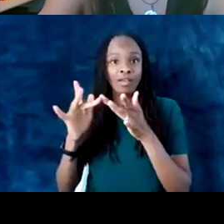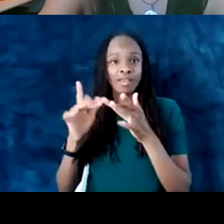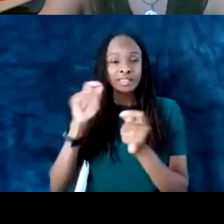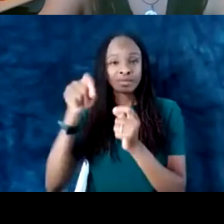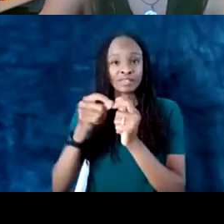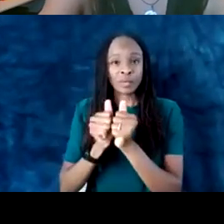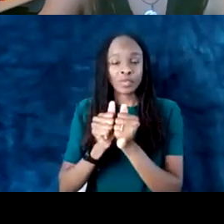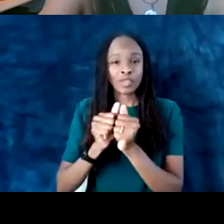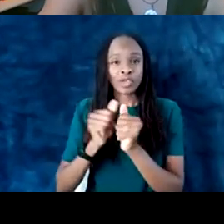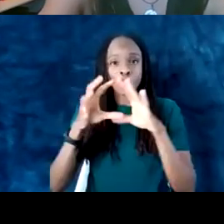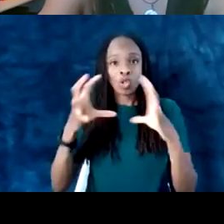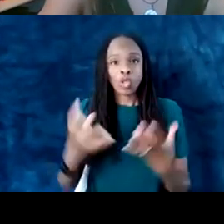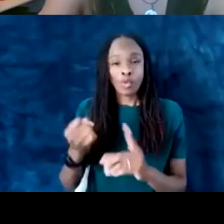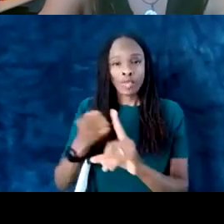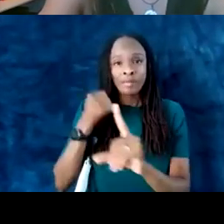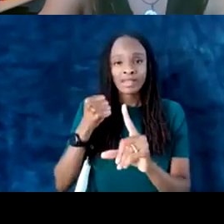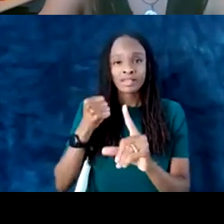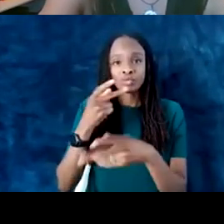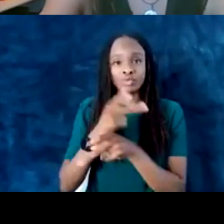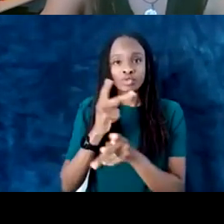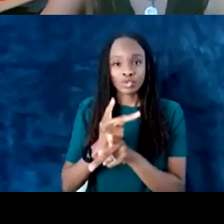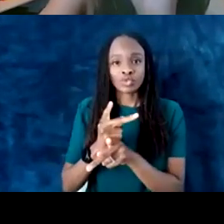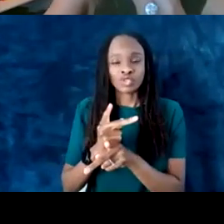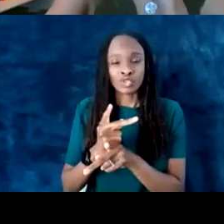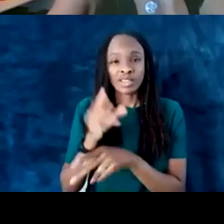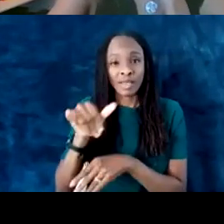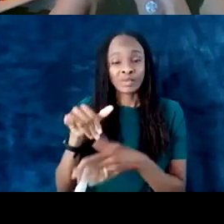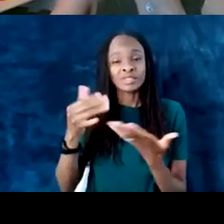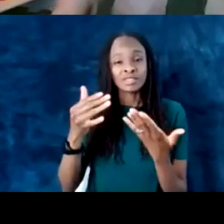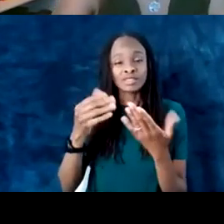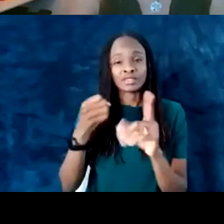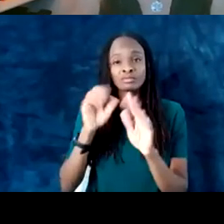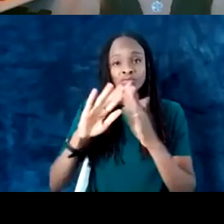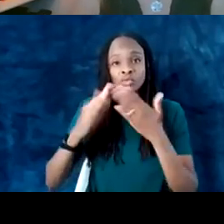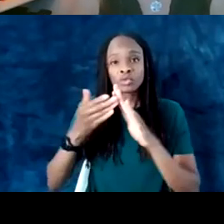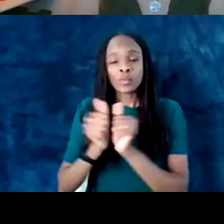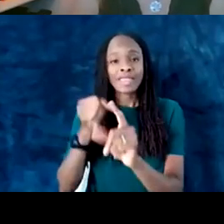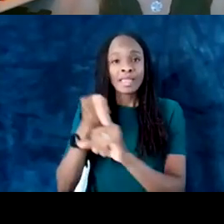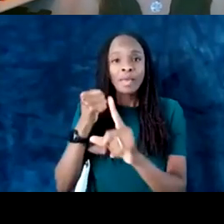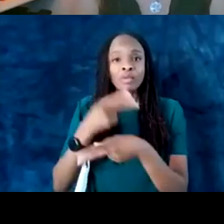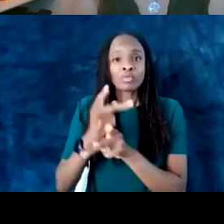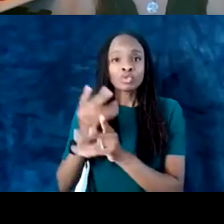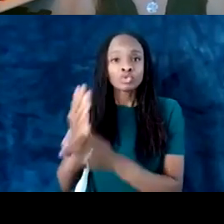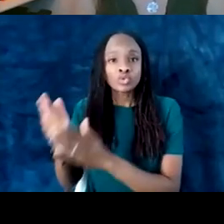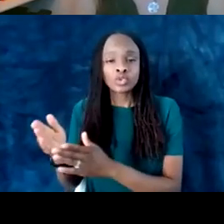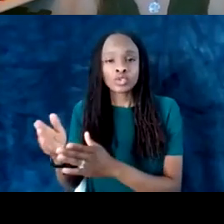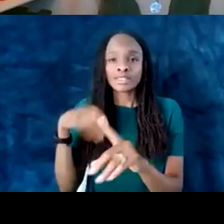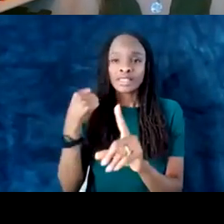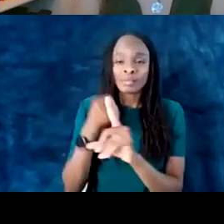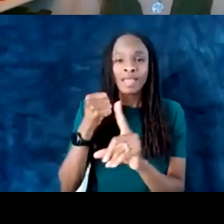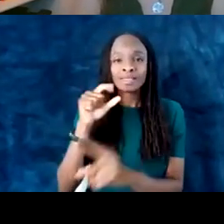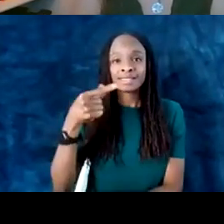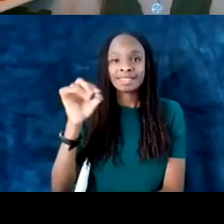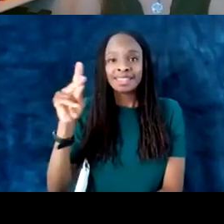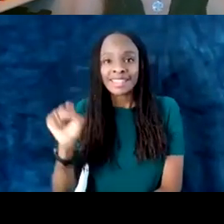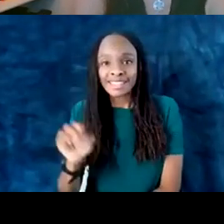Global Impact Producer Assembly listserv. This is a community of impact producers, the kind of impact geeks,